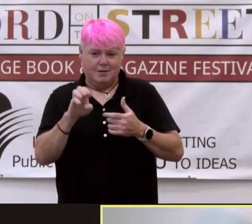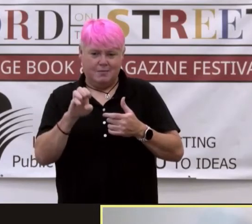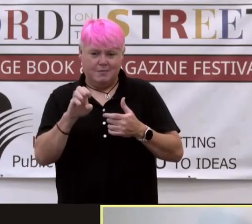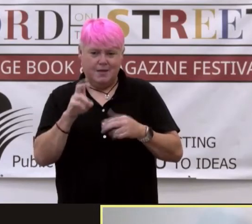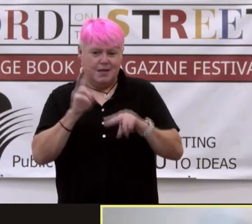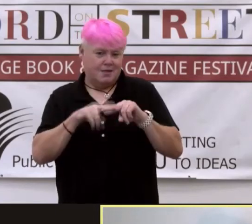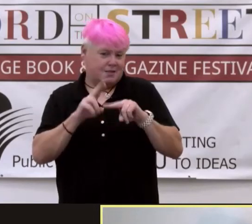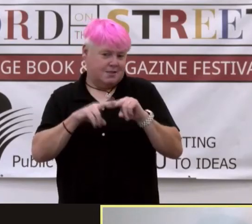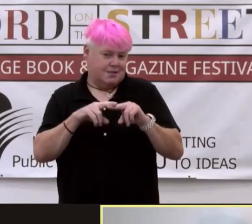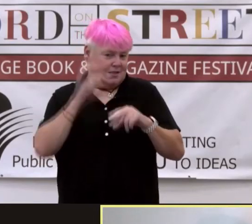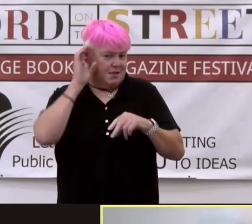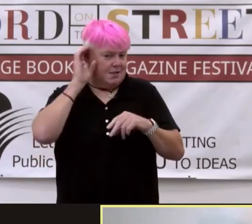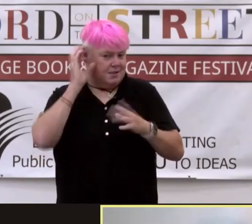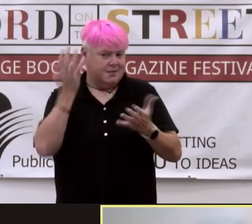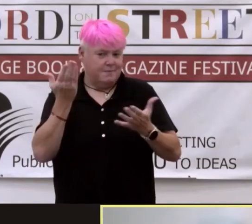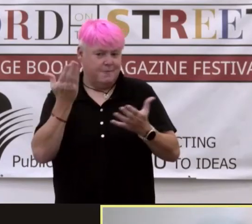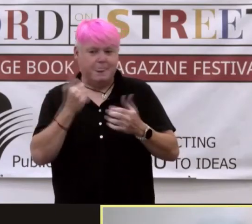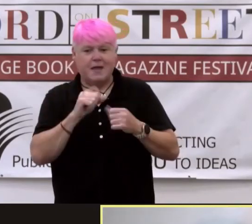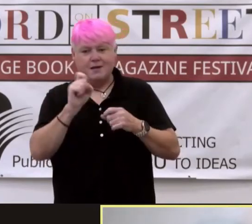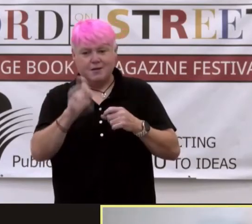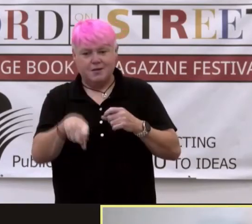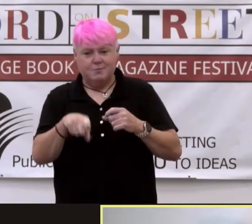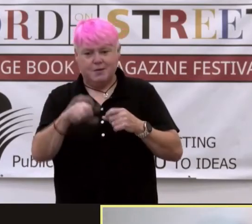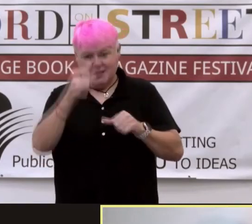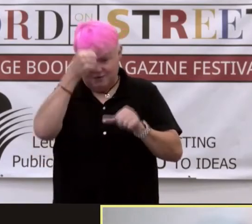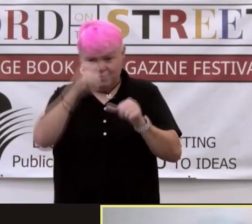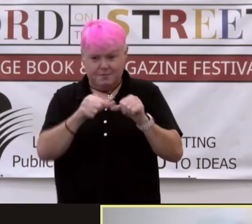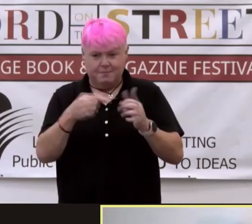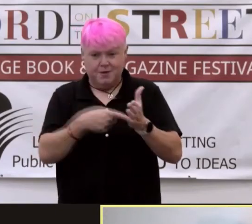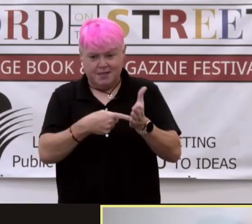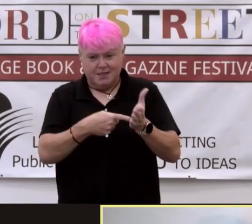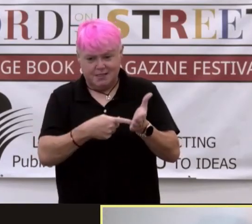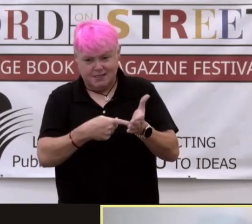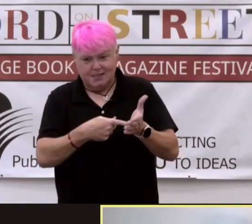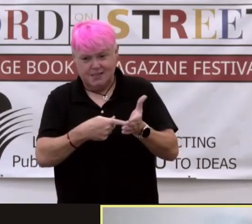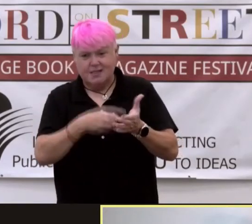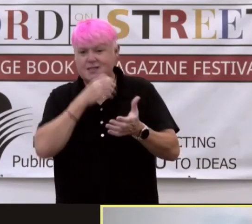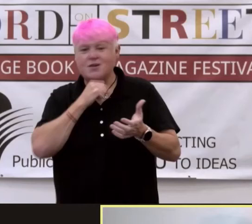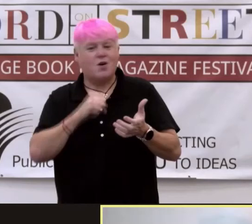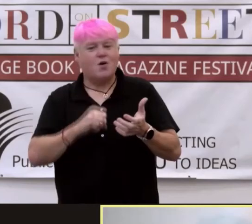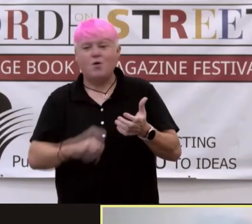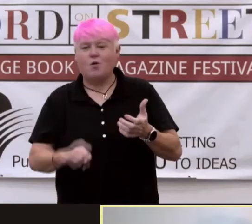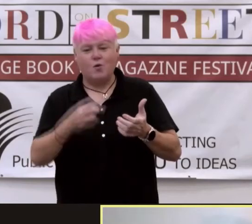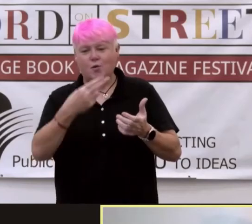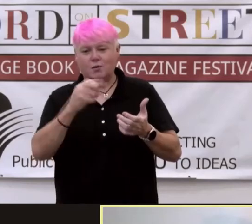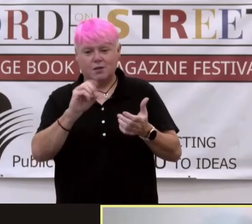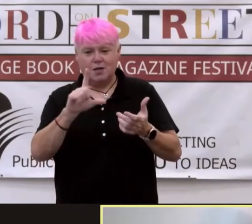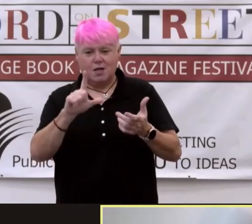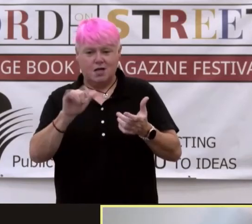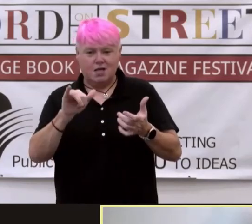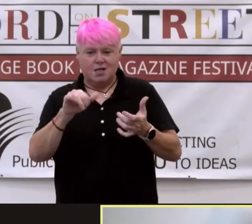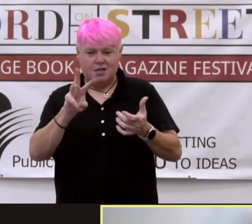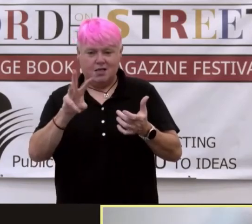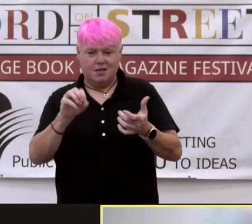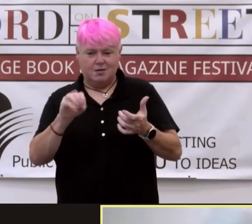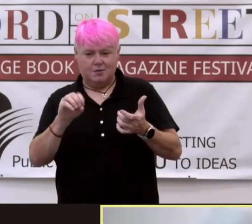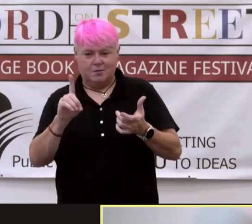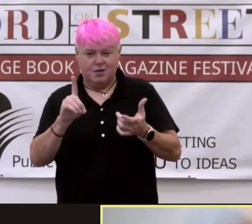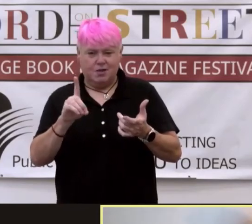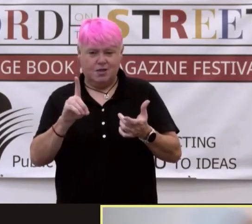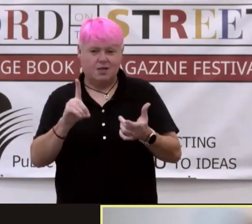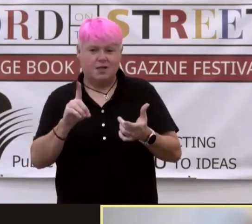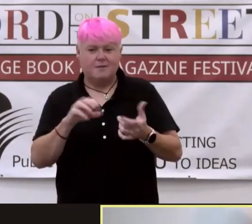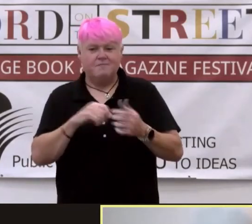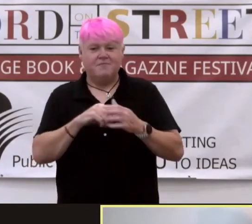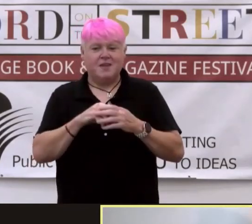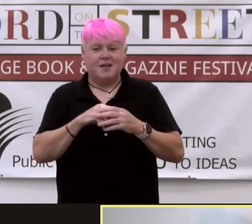to it. And You Must Remember This is like an old Hollywood podcast, and just kind of explores the